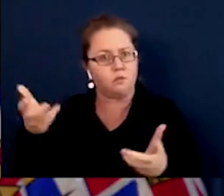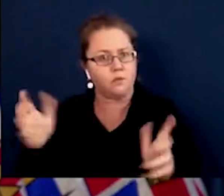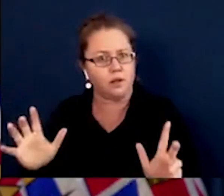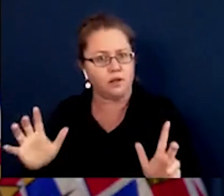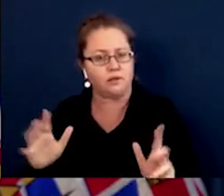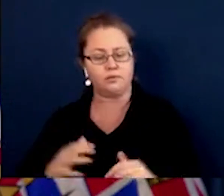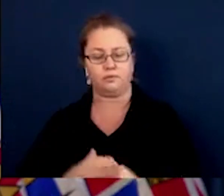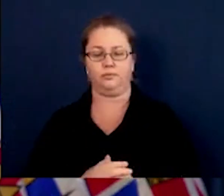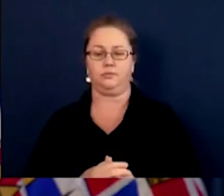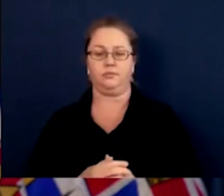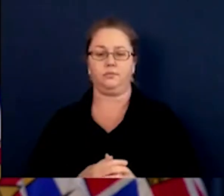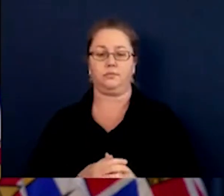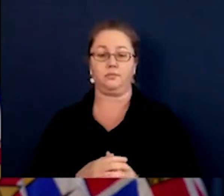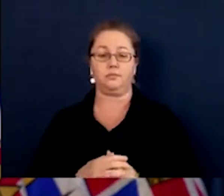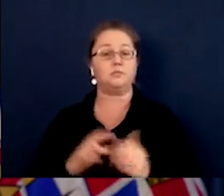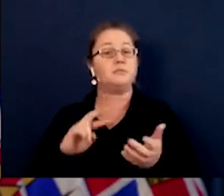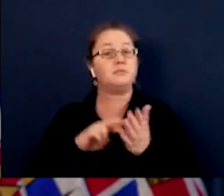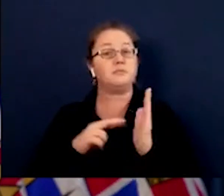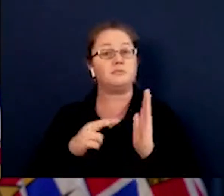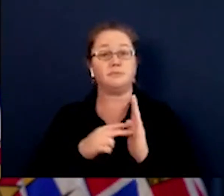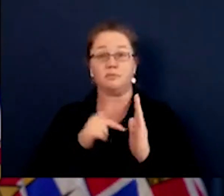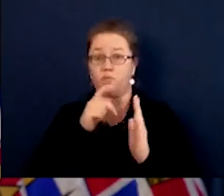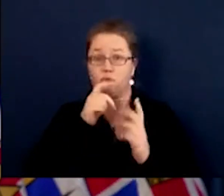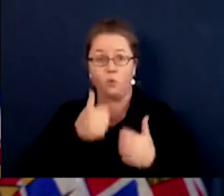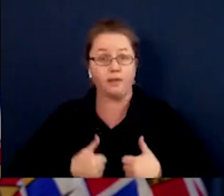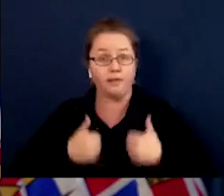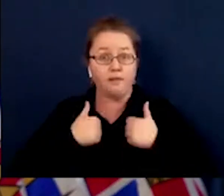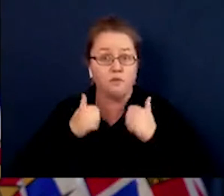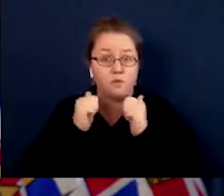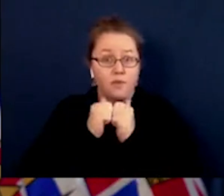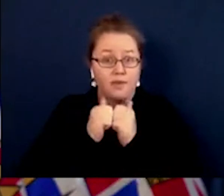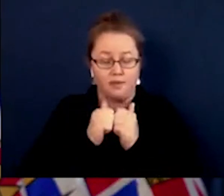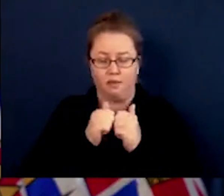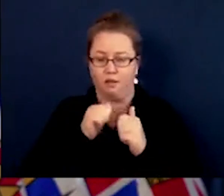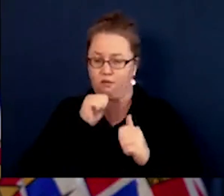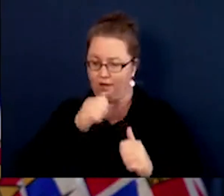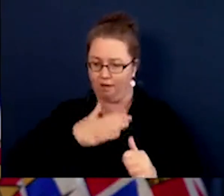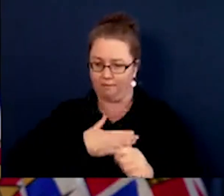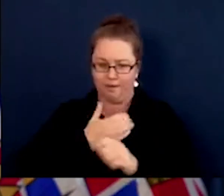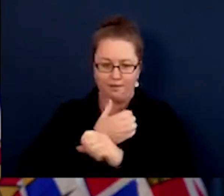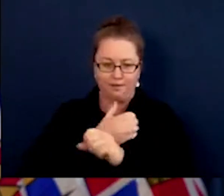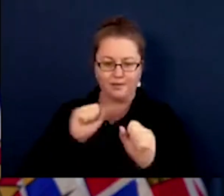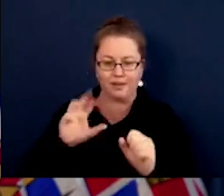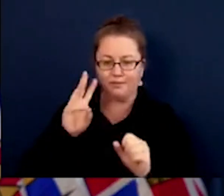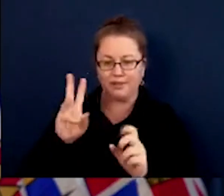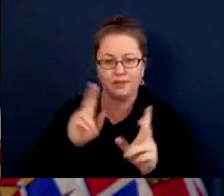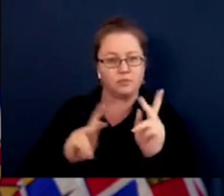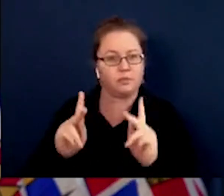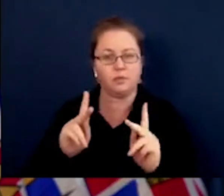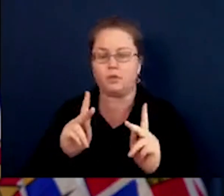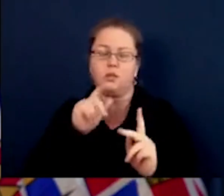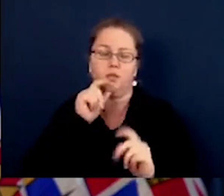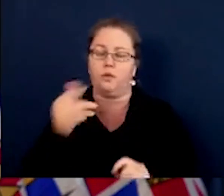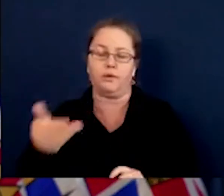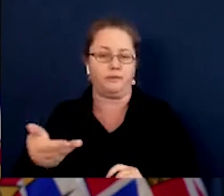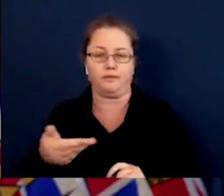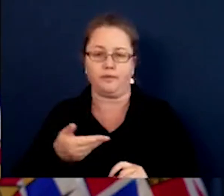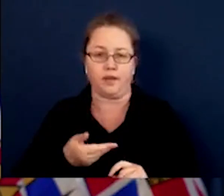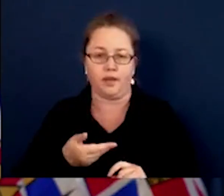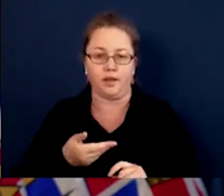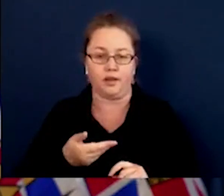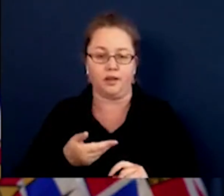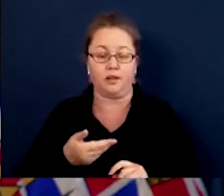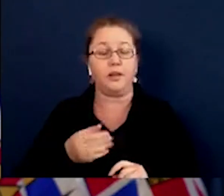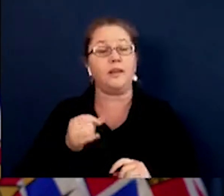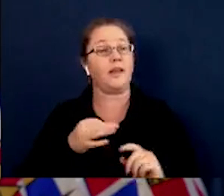household off your invite list right now. Sometimes it's very challenging for people to say no